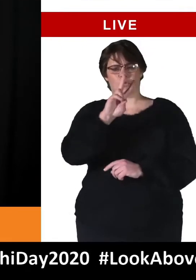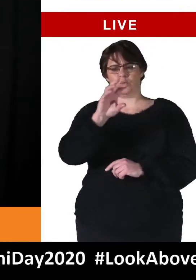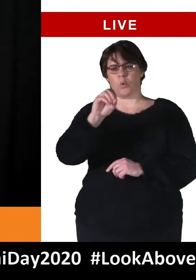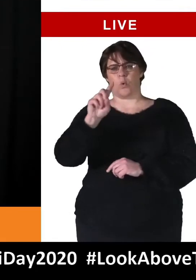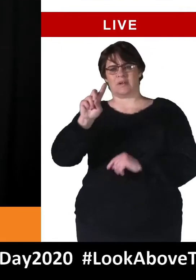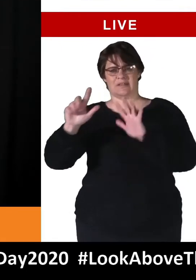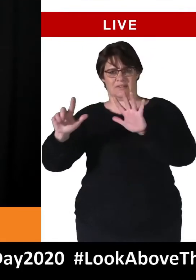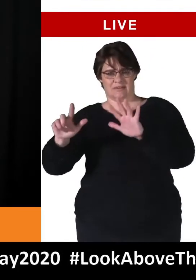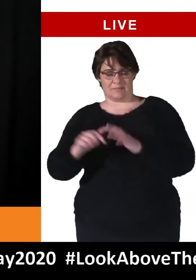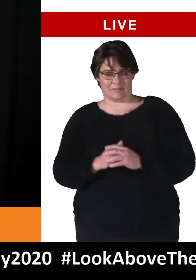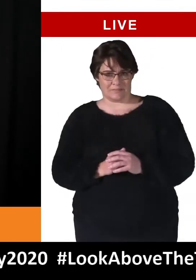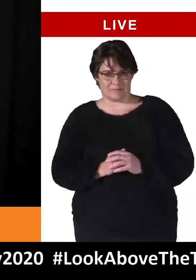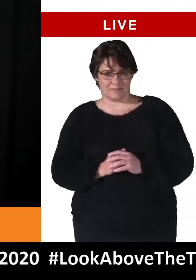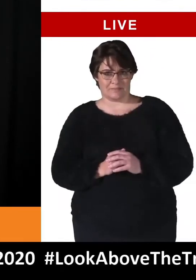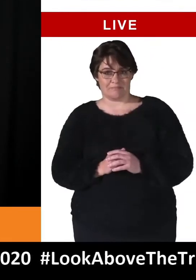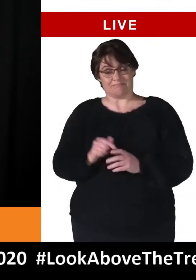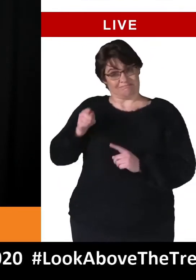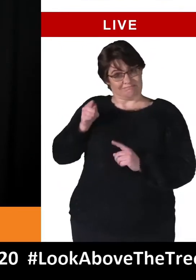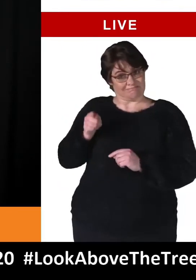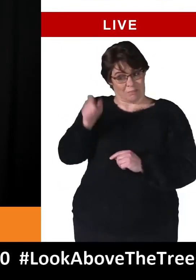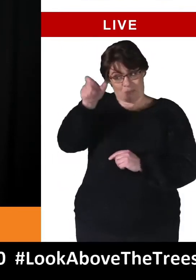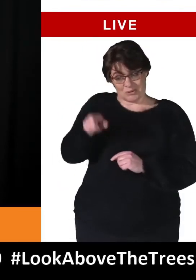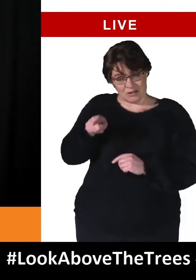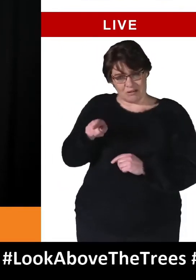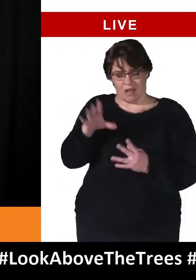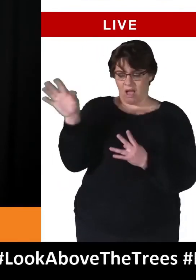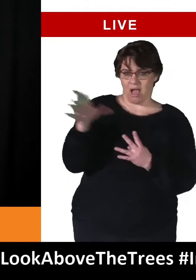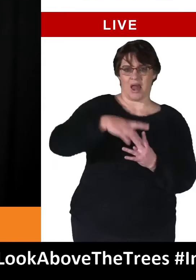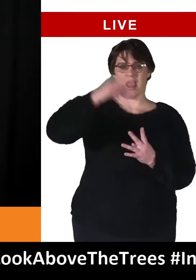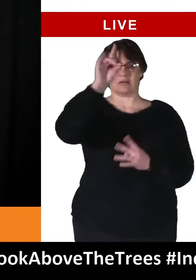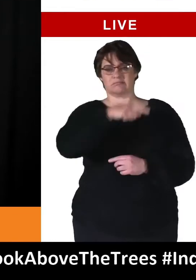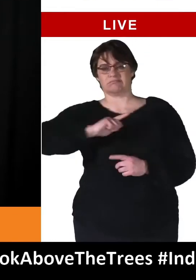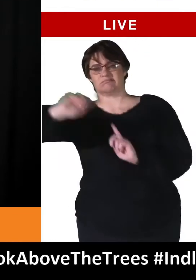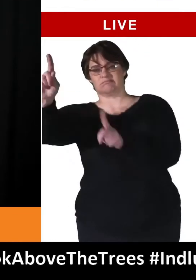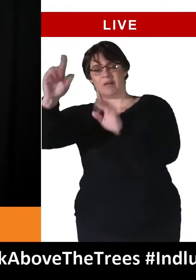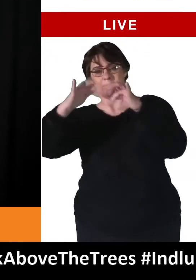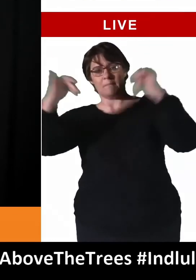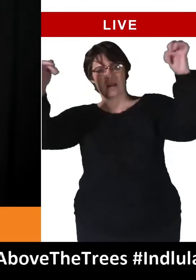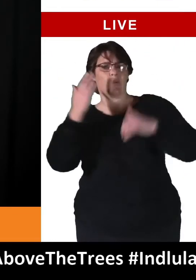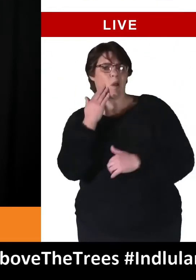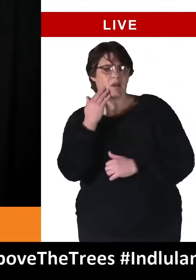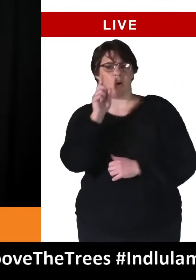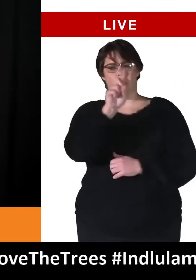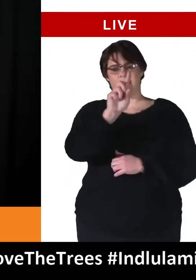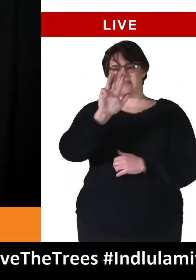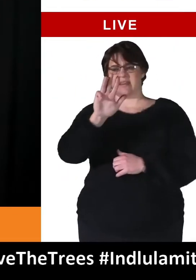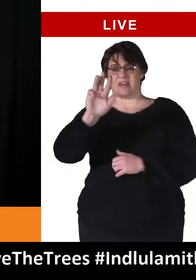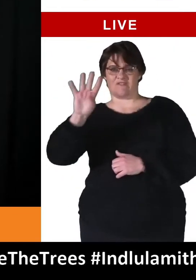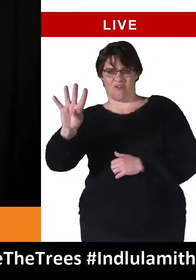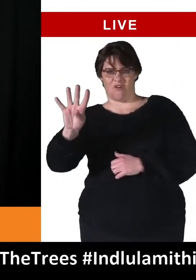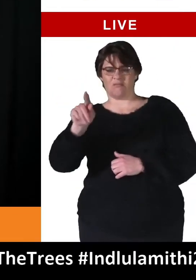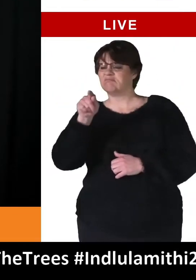2017. Ms. Modise was first elected to Parliament in 1994 and served